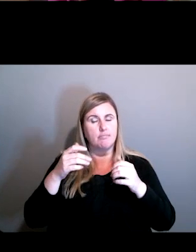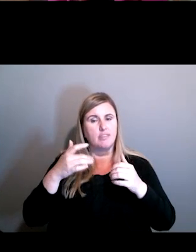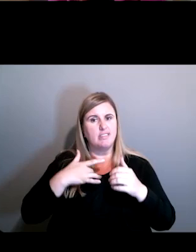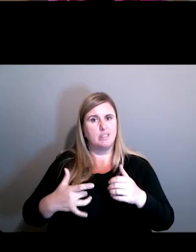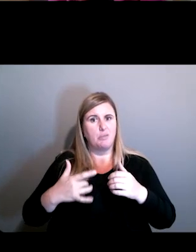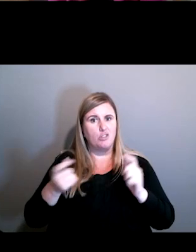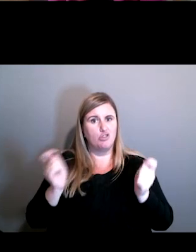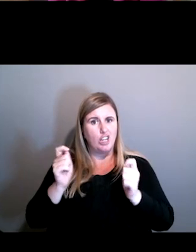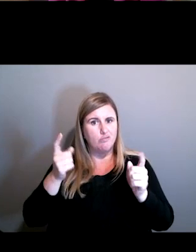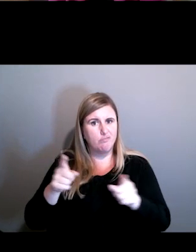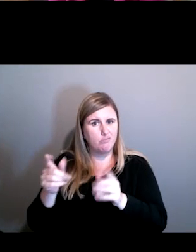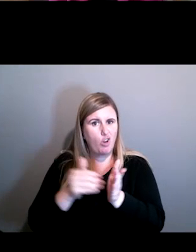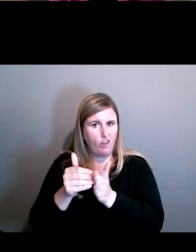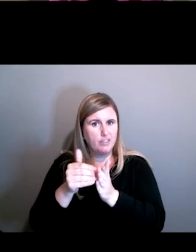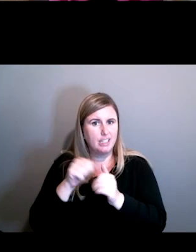classroom.